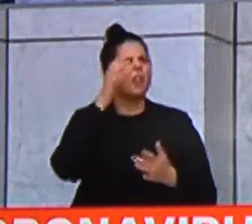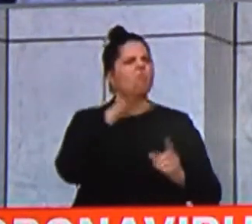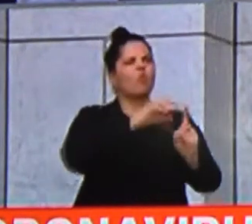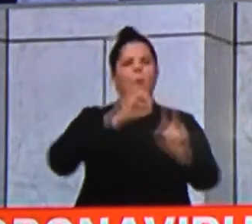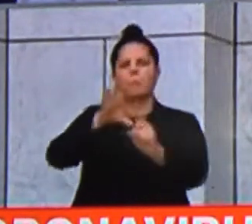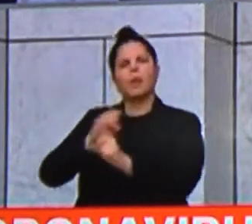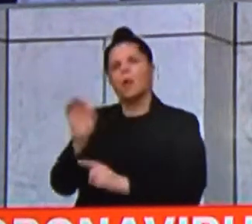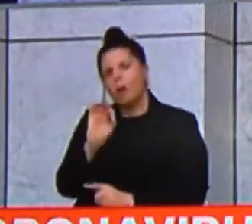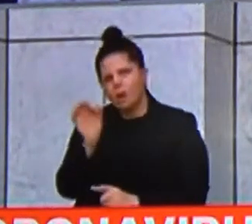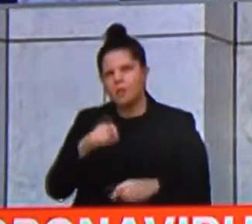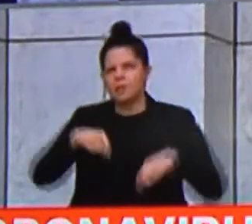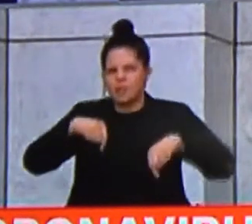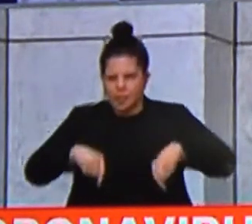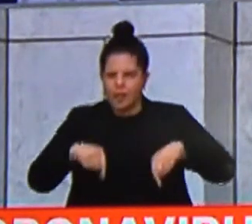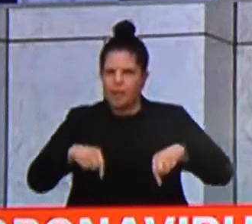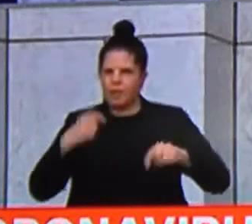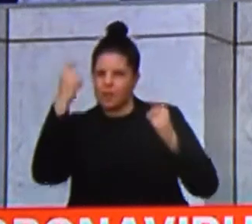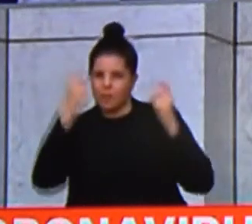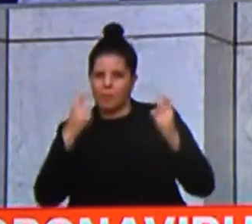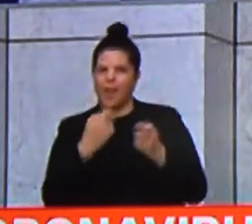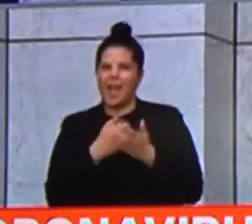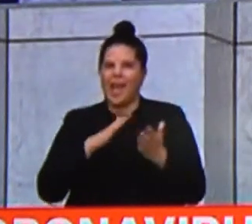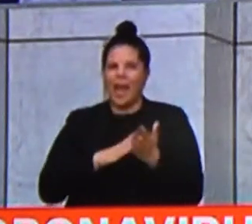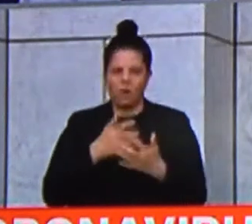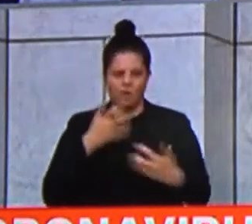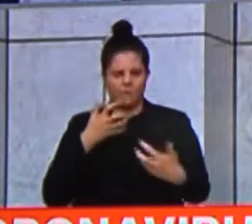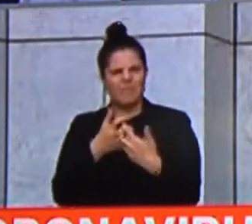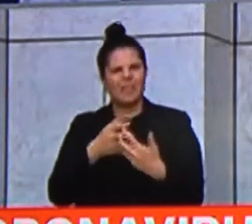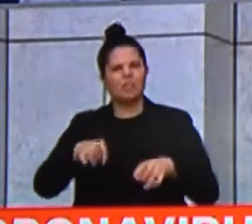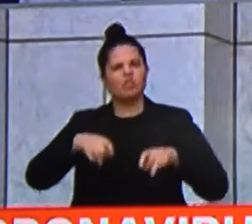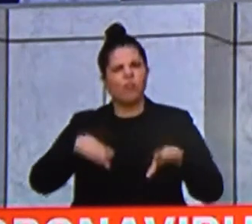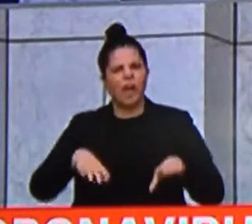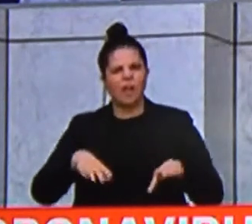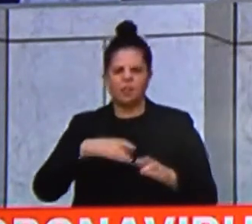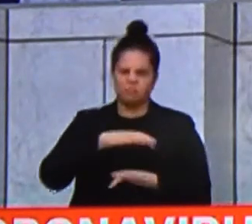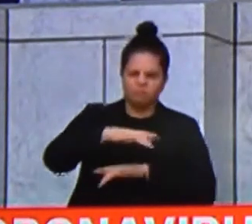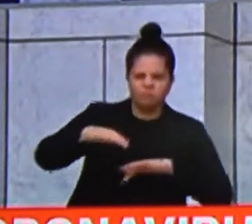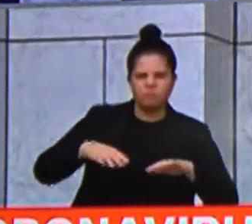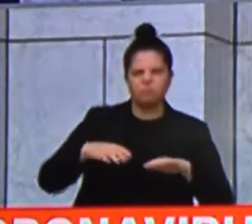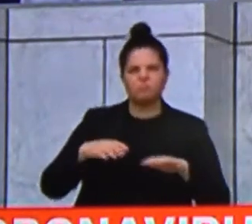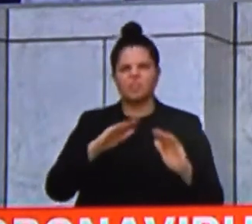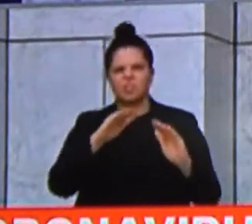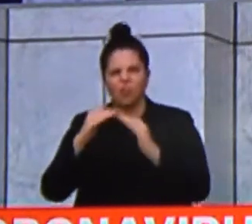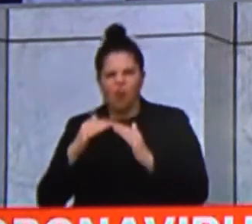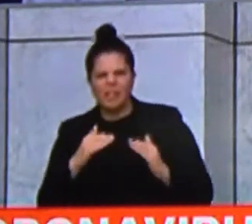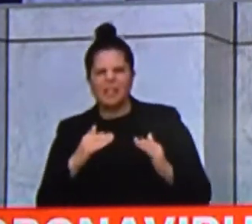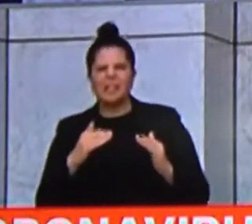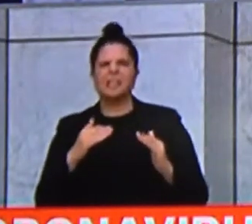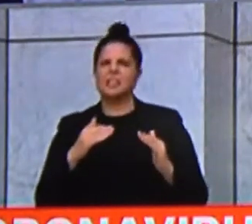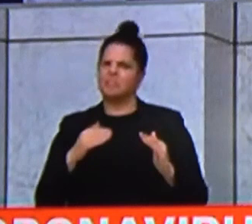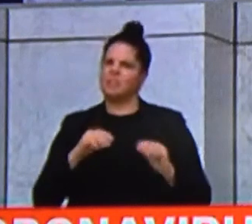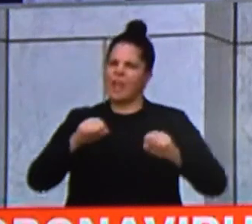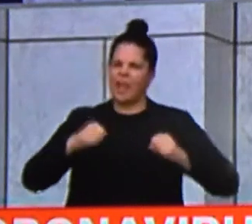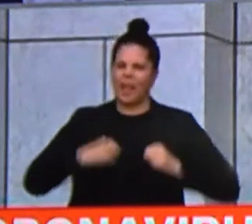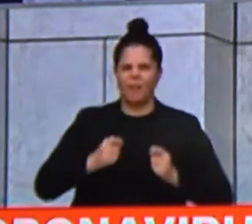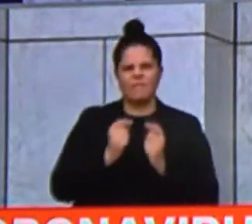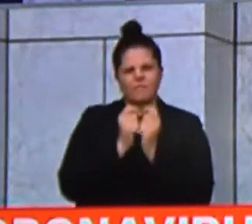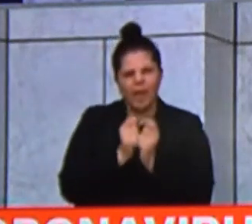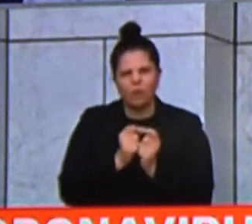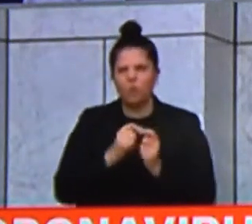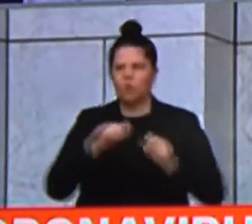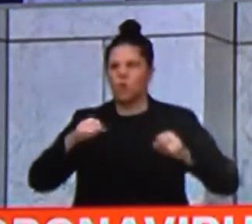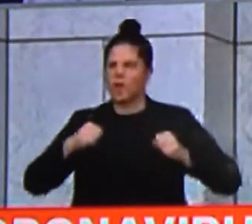the day before that. These are not simple things to do when you're talking about rolling out programs of income